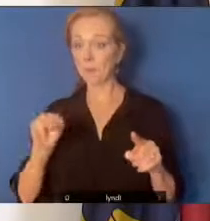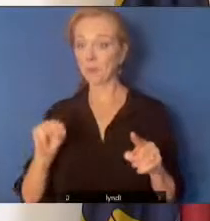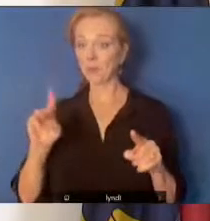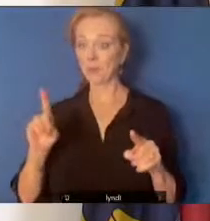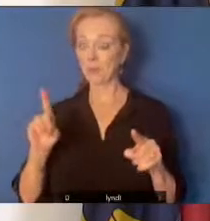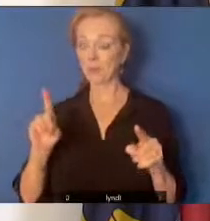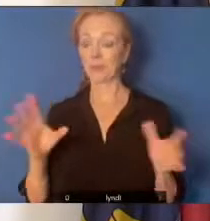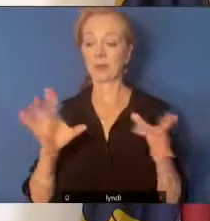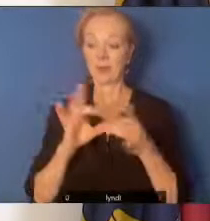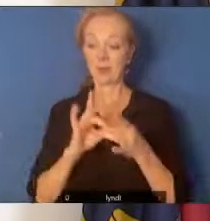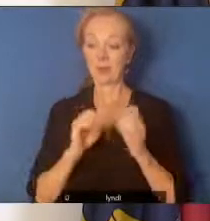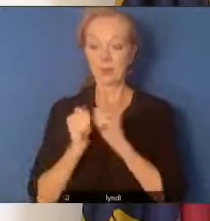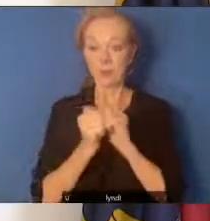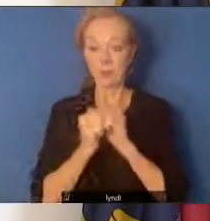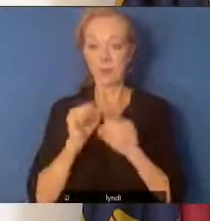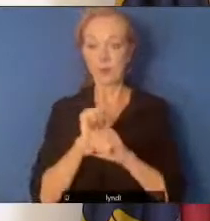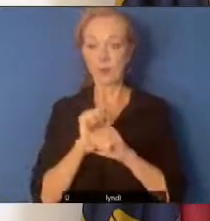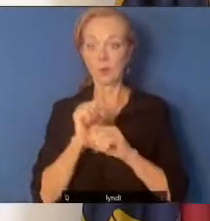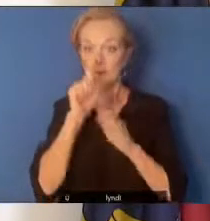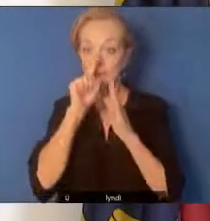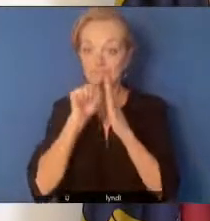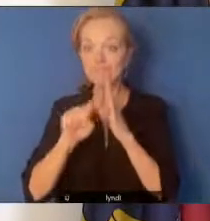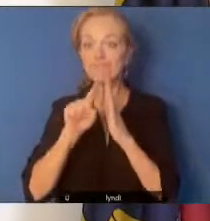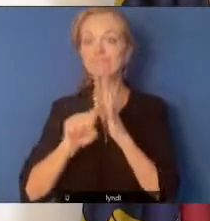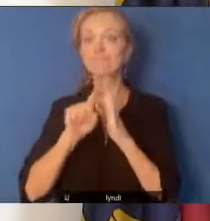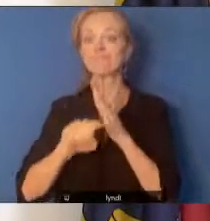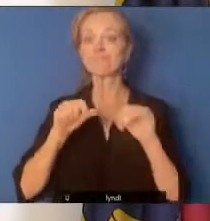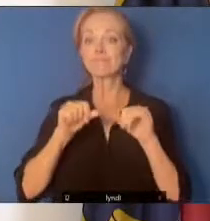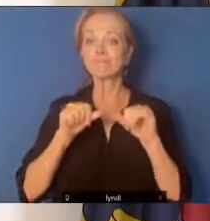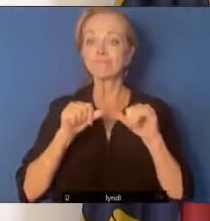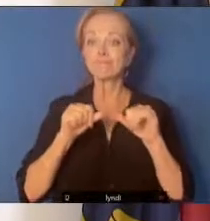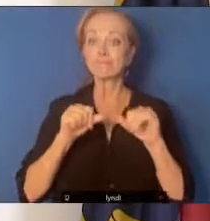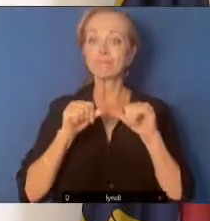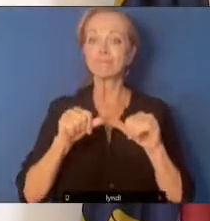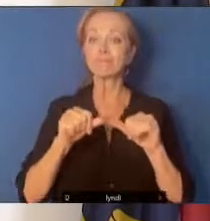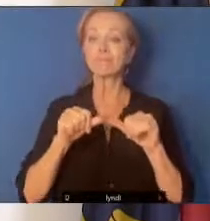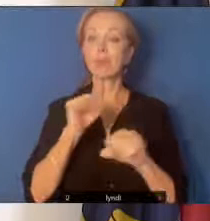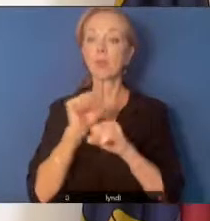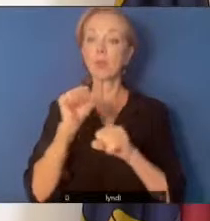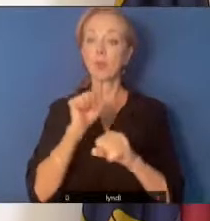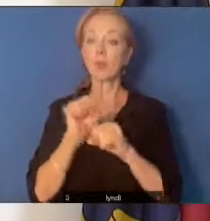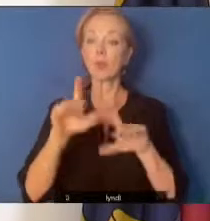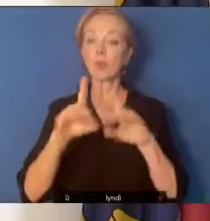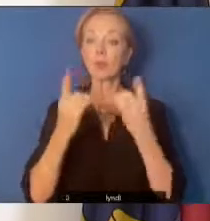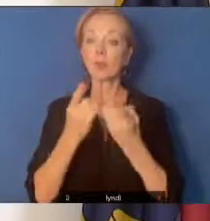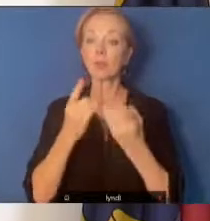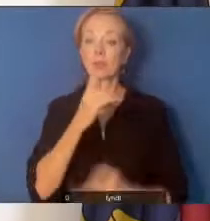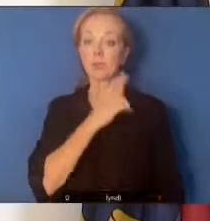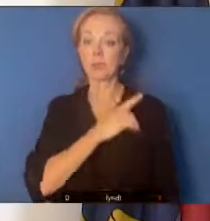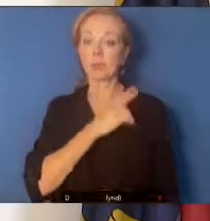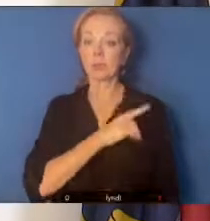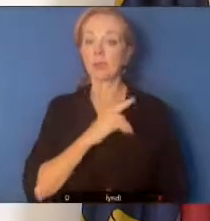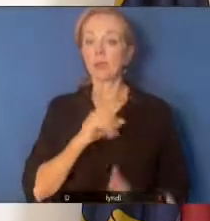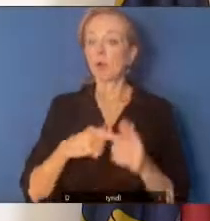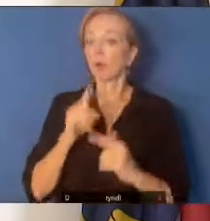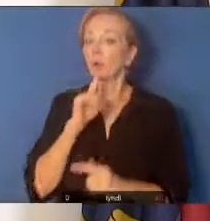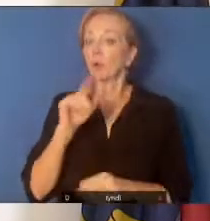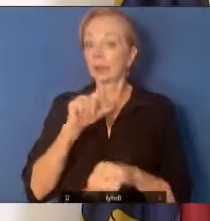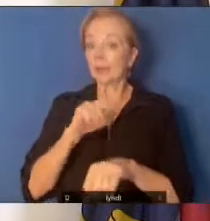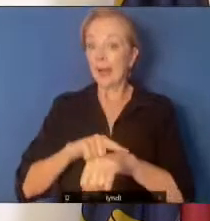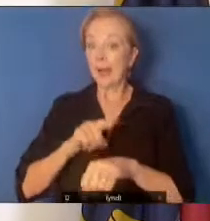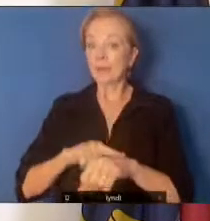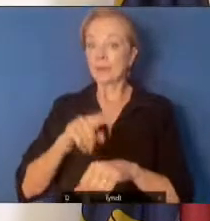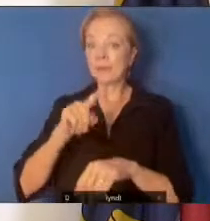investigation. Through this investigation and by the work of division detectives, our Real-Time Crime Center, and